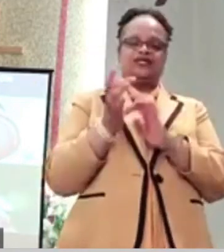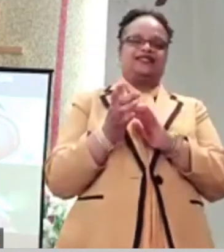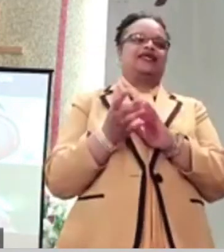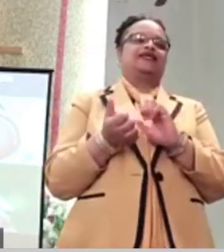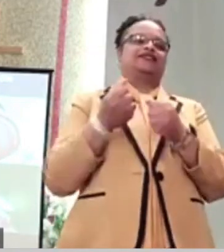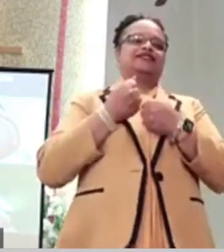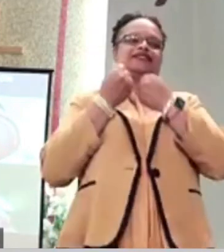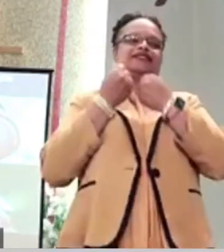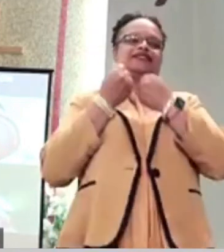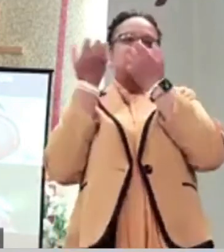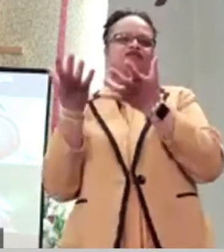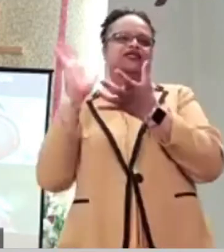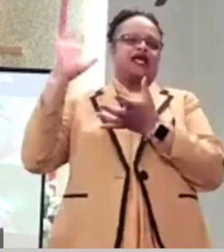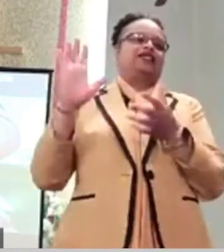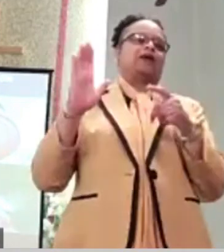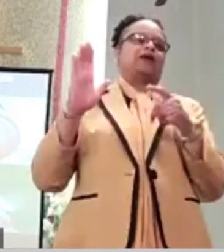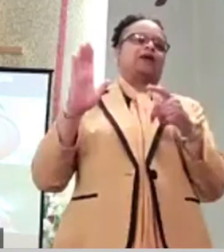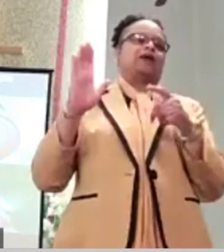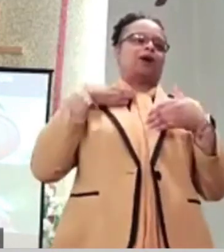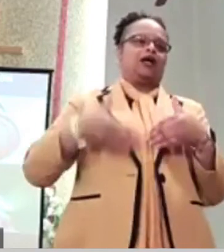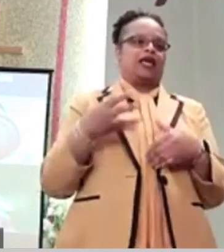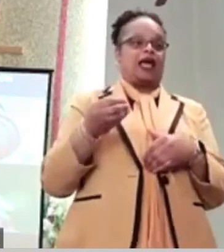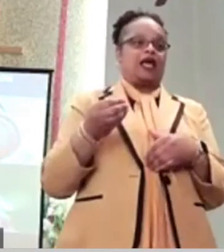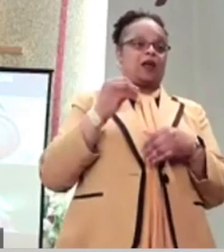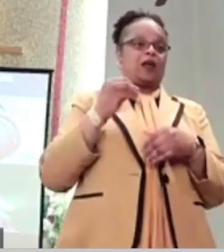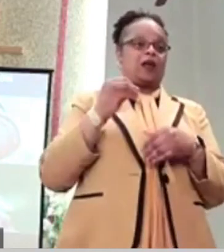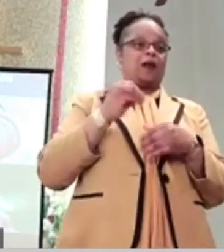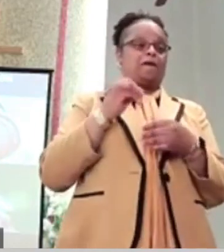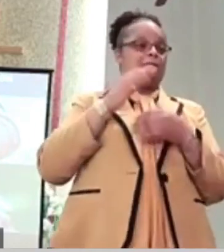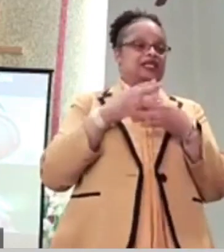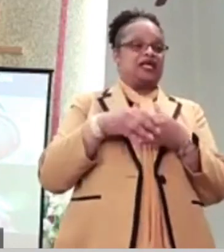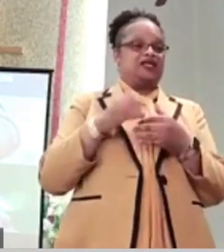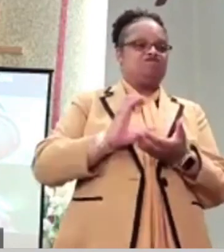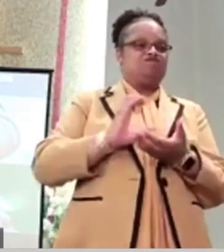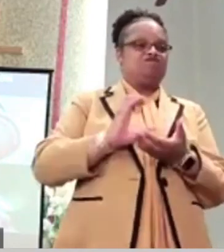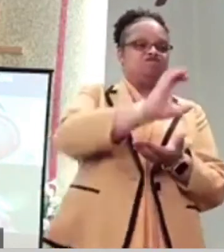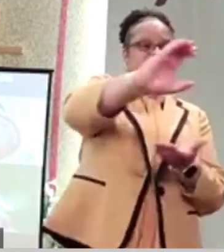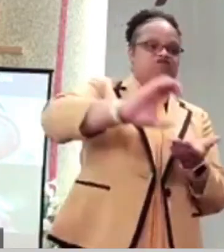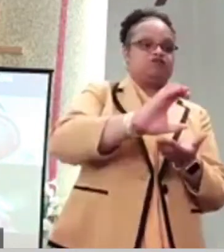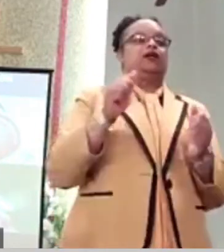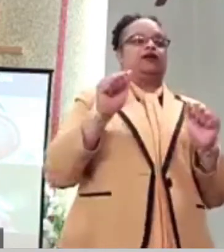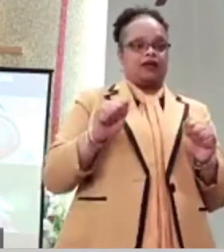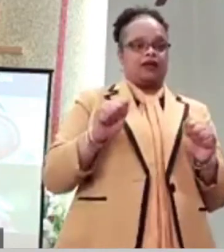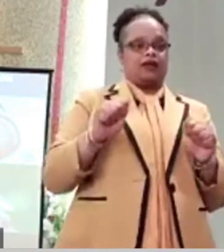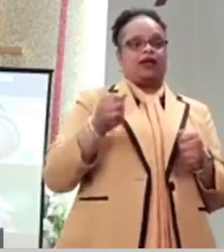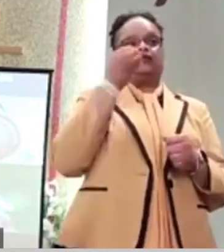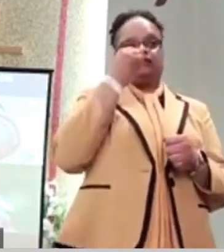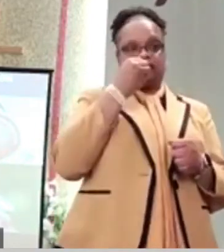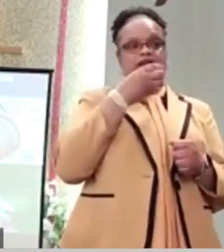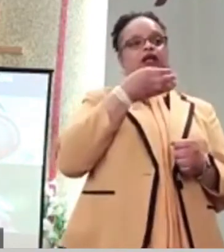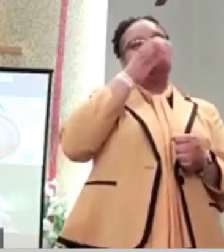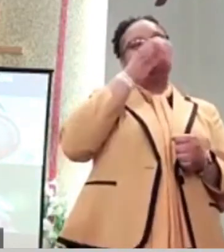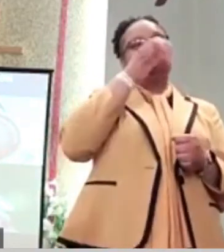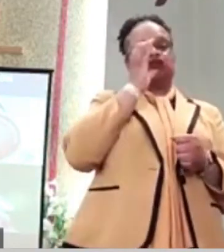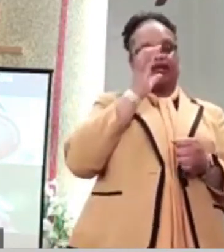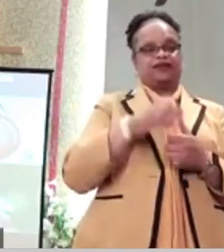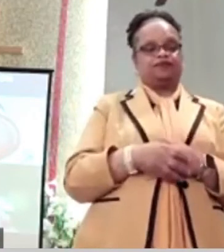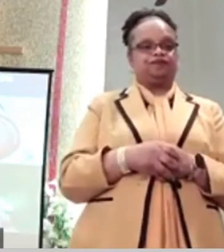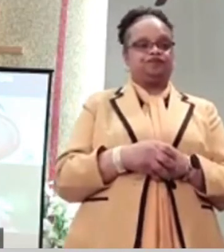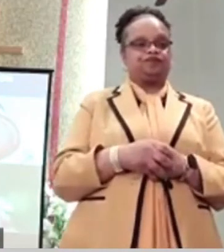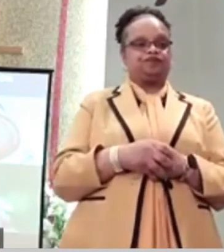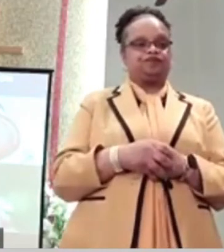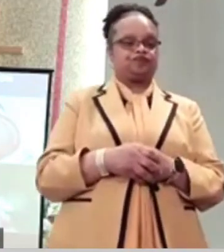sacrificing his body and pouring out his blood so that we can eat of this unleavened bread and fruit of the vine